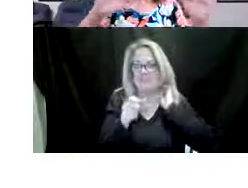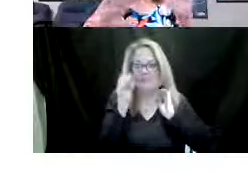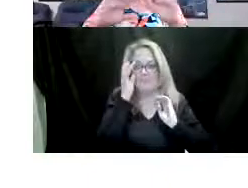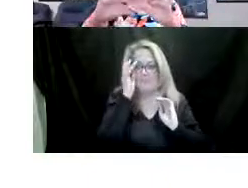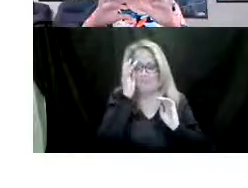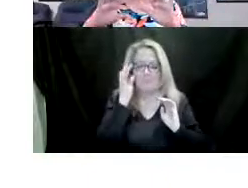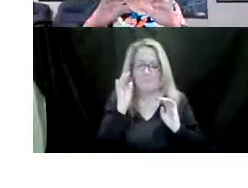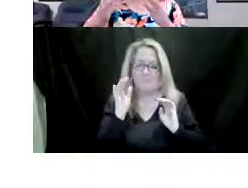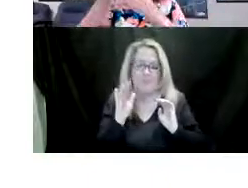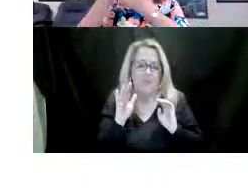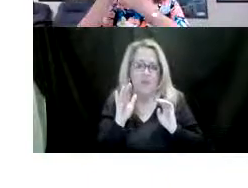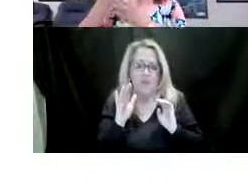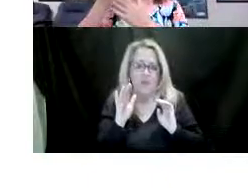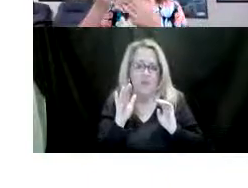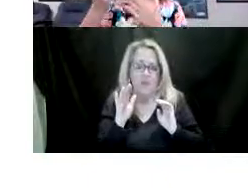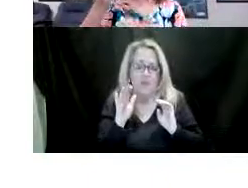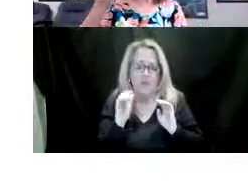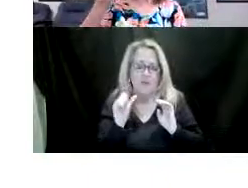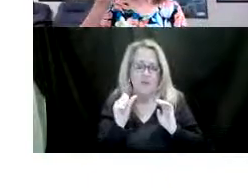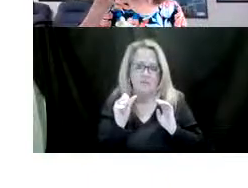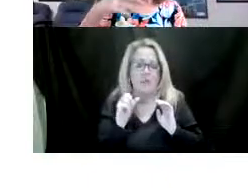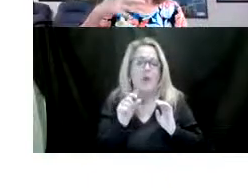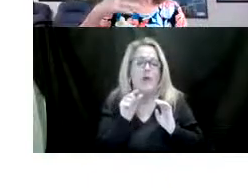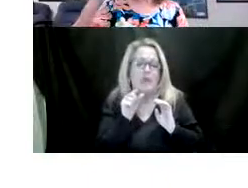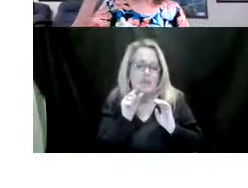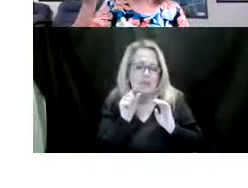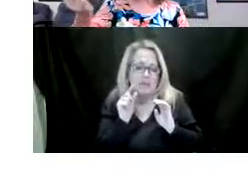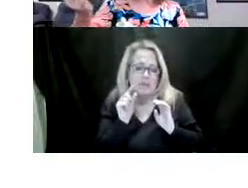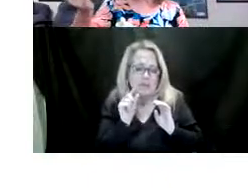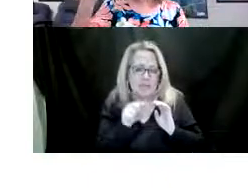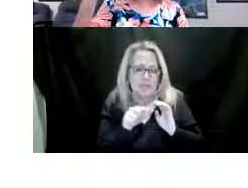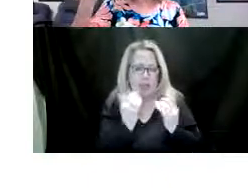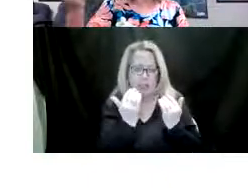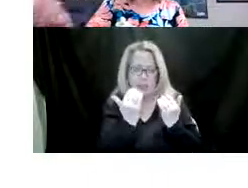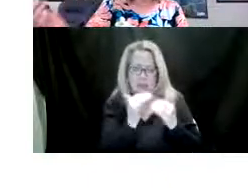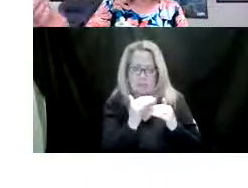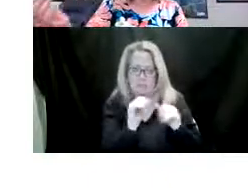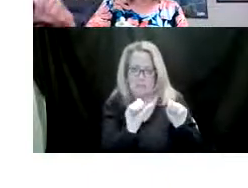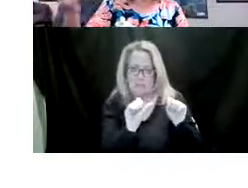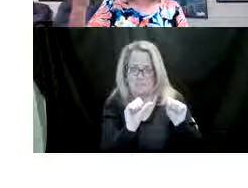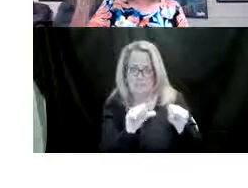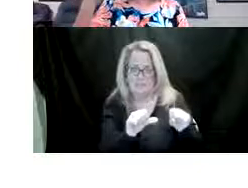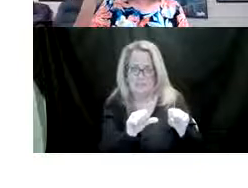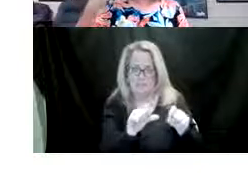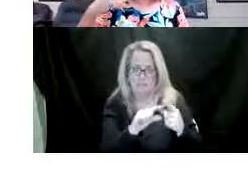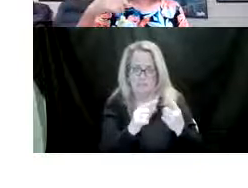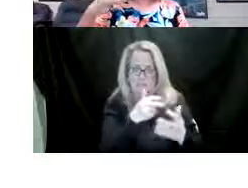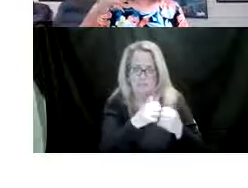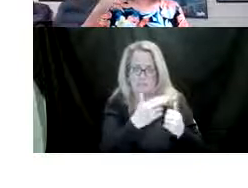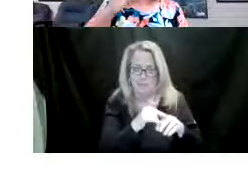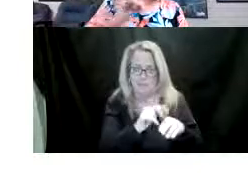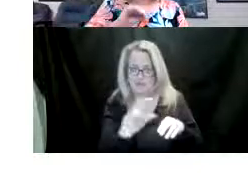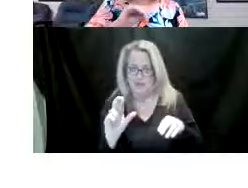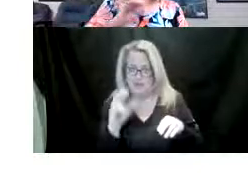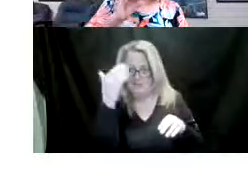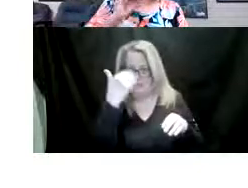did his situation make it so he had a limited ability to interact with things, let's say on his right side, but he also had a